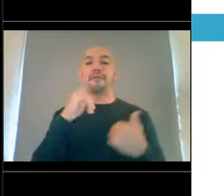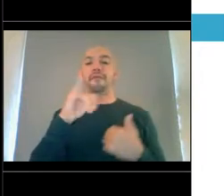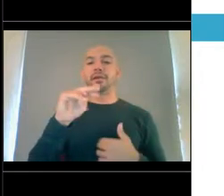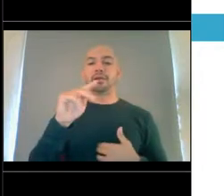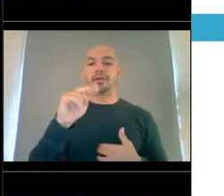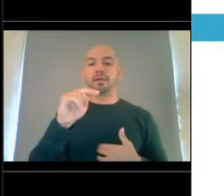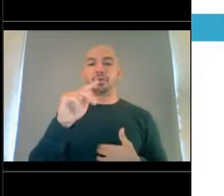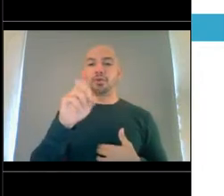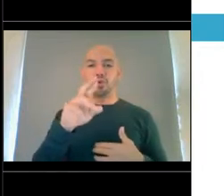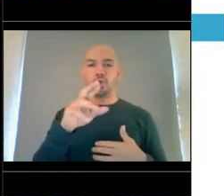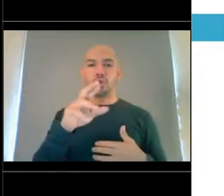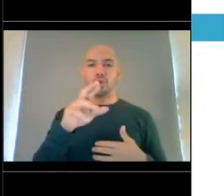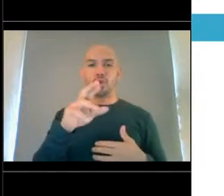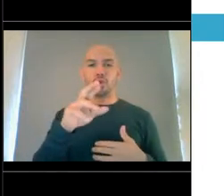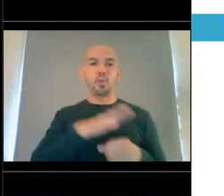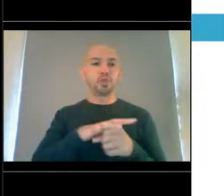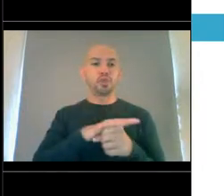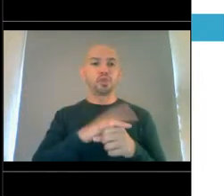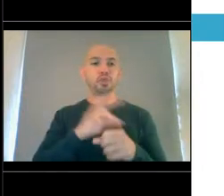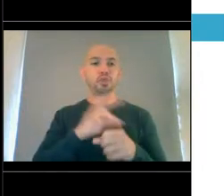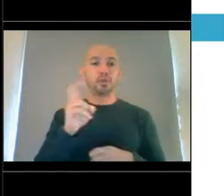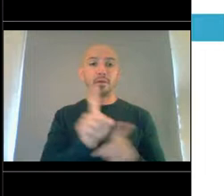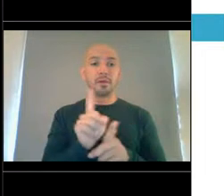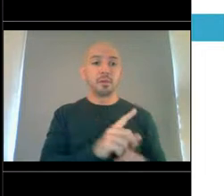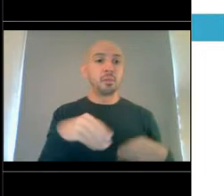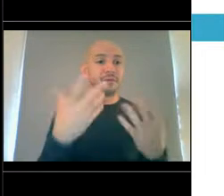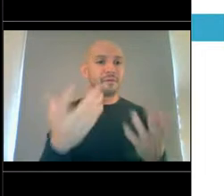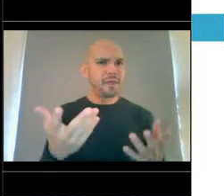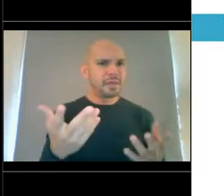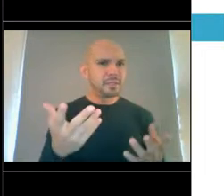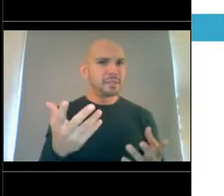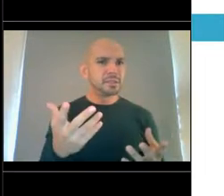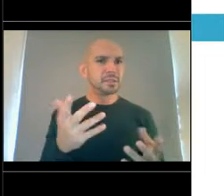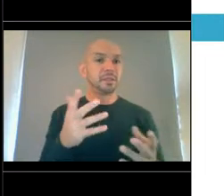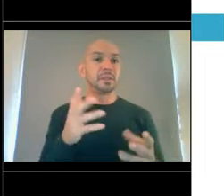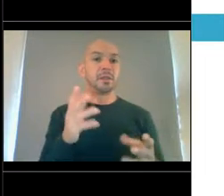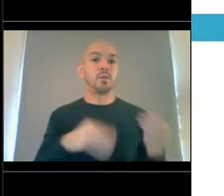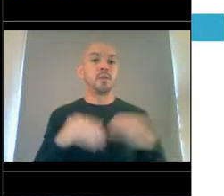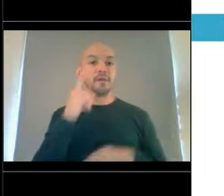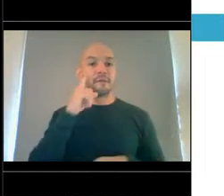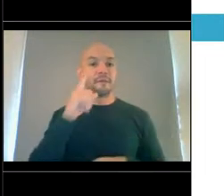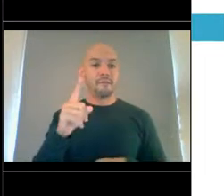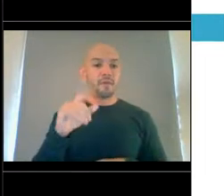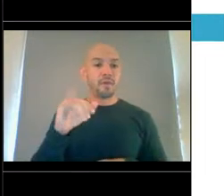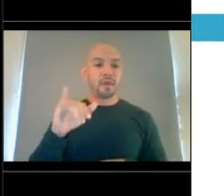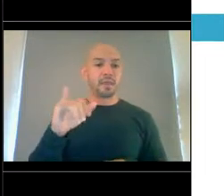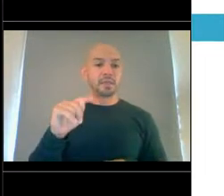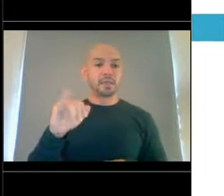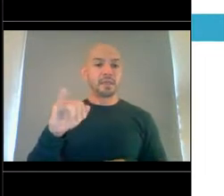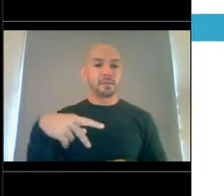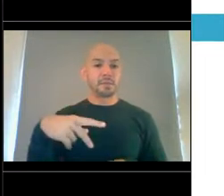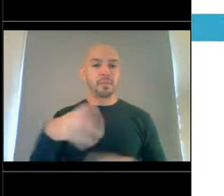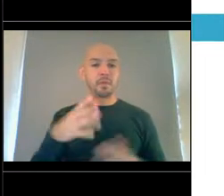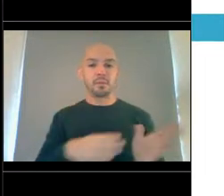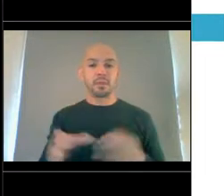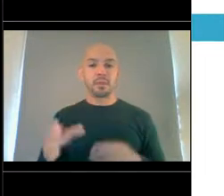also provides project private prioritization framework for itip funding and nomination with all of this